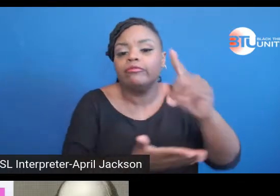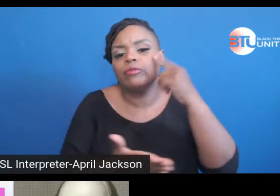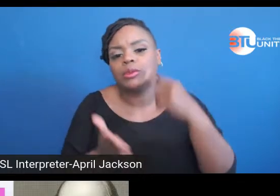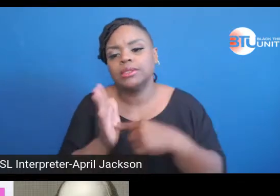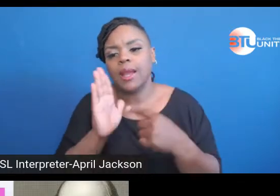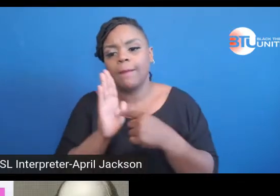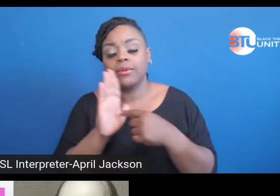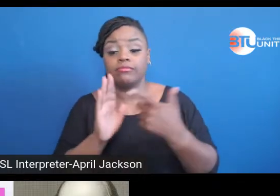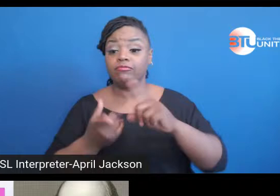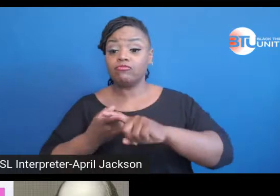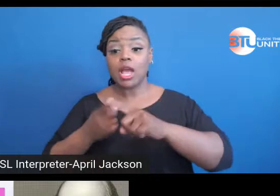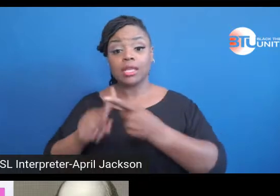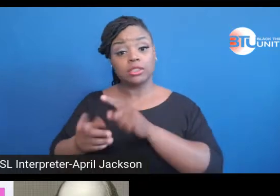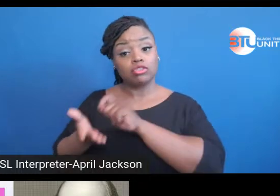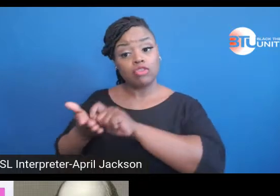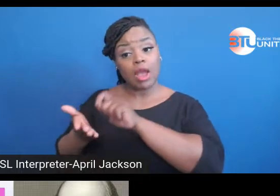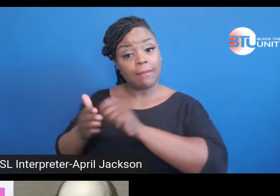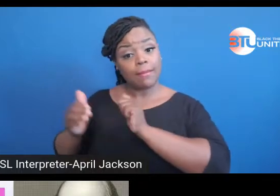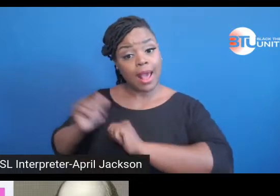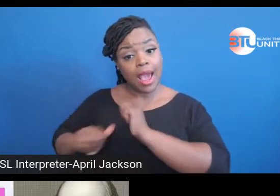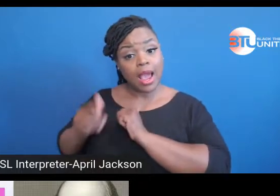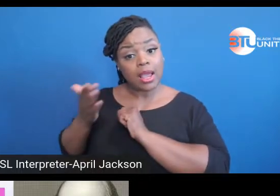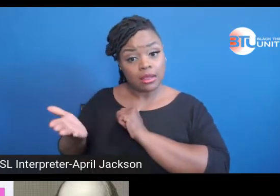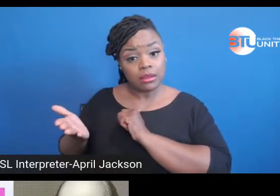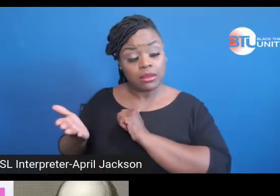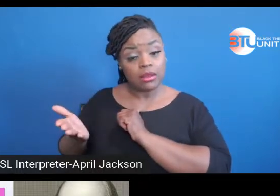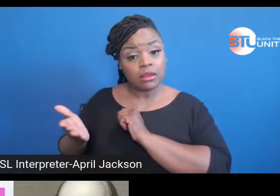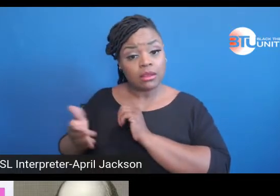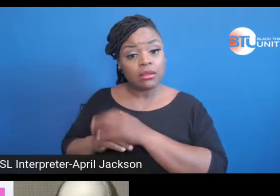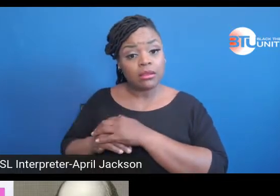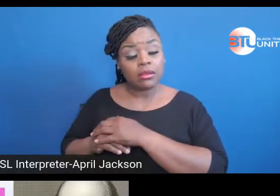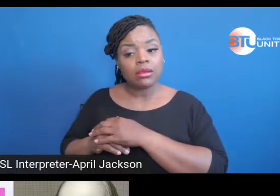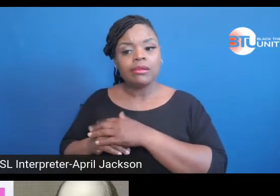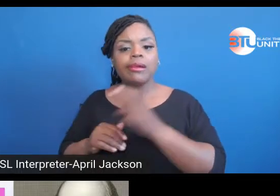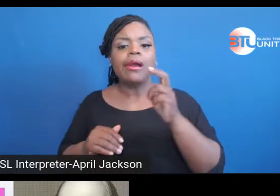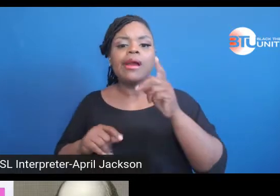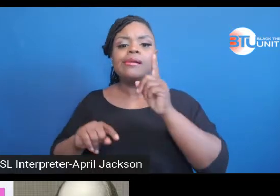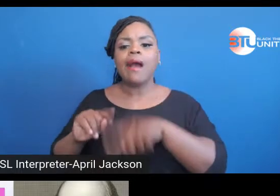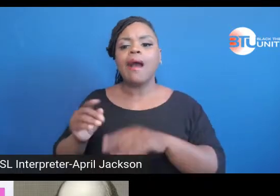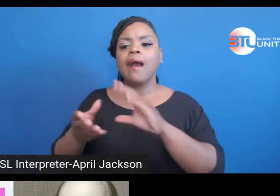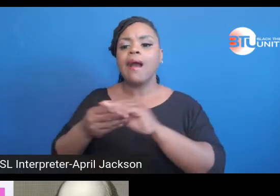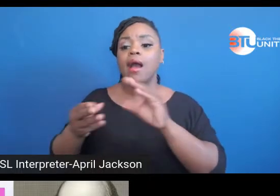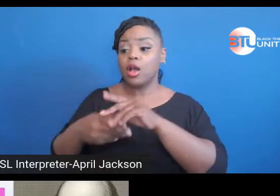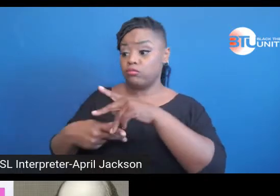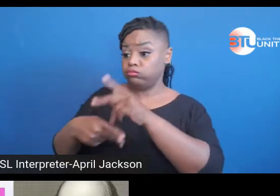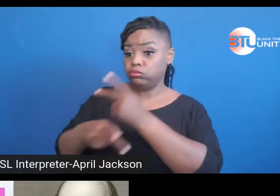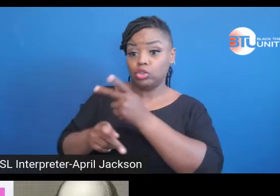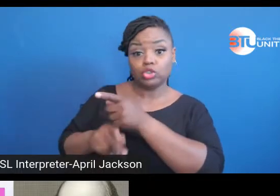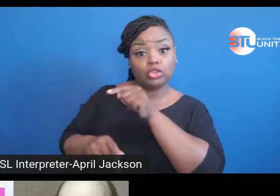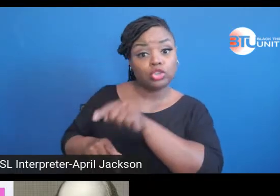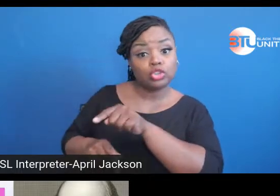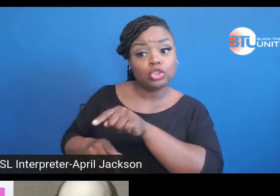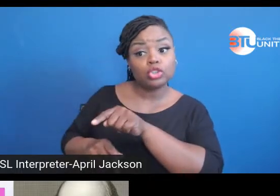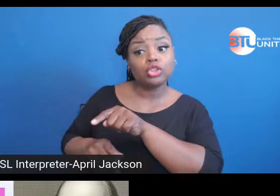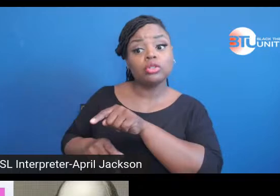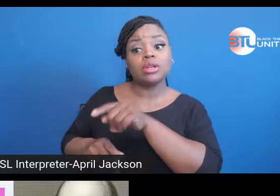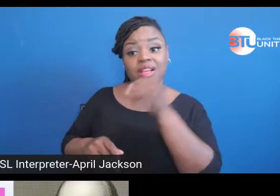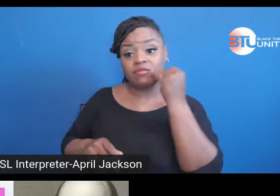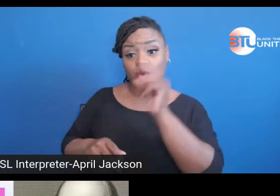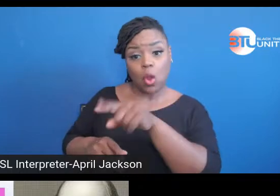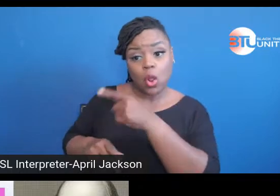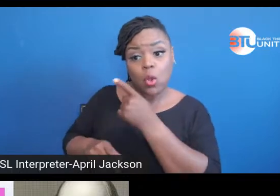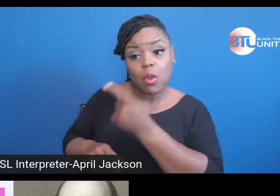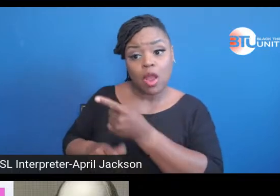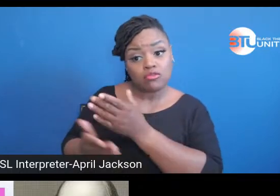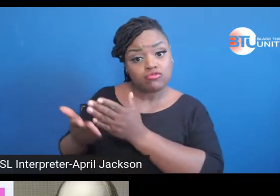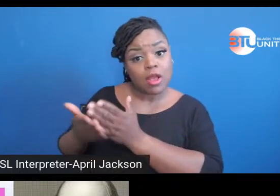go and say to a producer, you can have the exclusive right to produce this play, without getting the